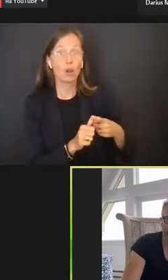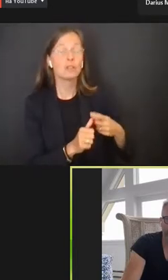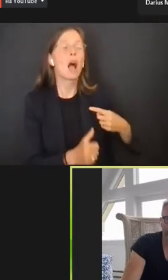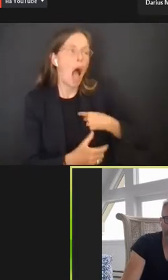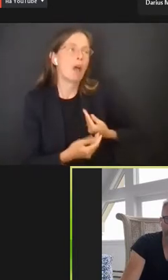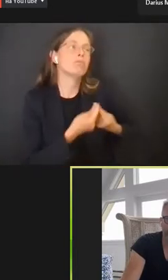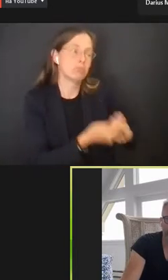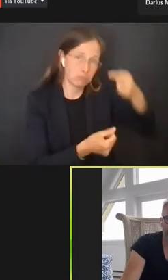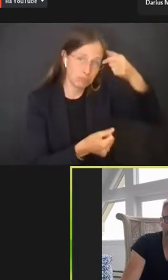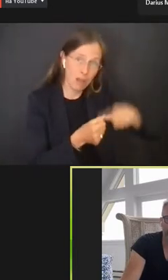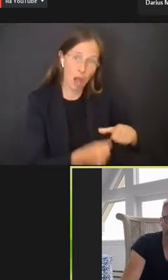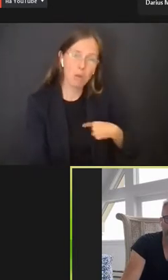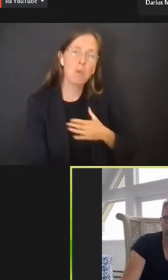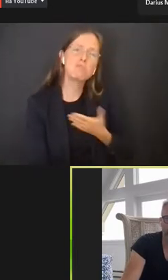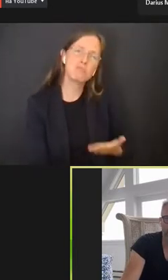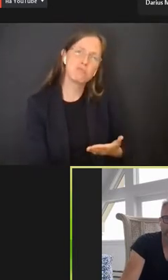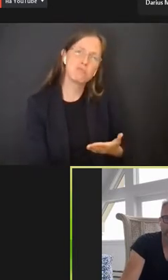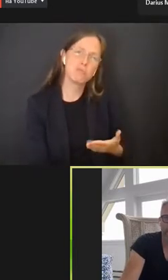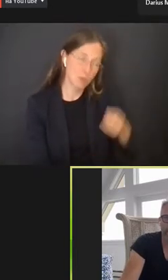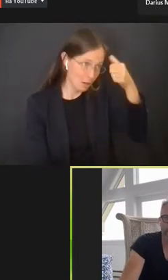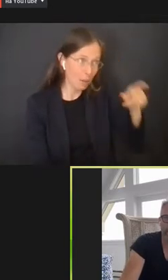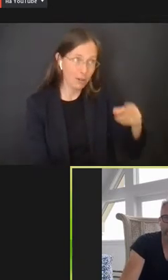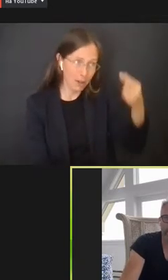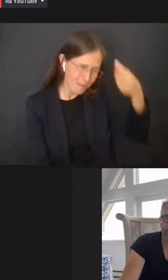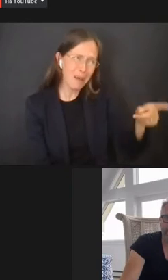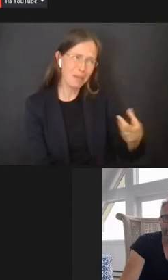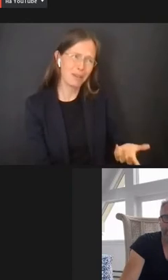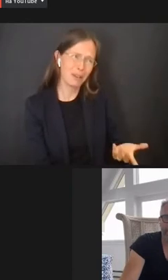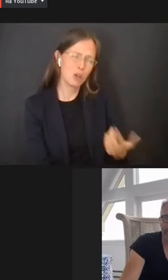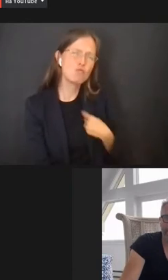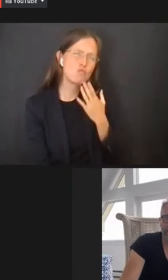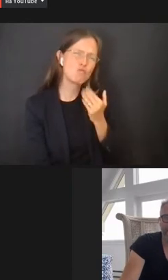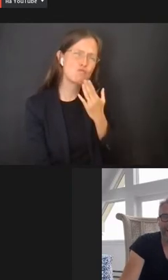remember how charitable it was? You recall. And then